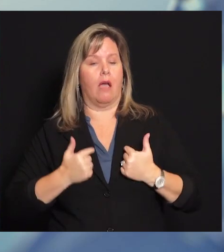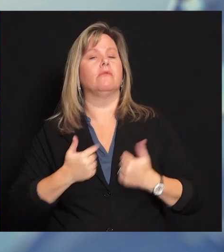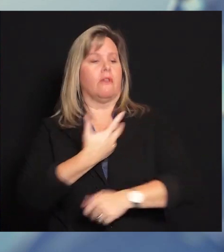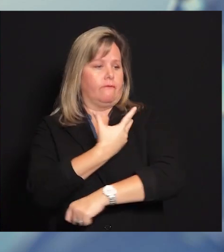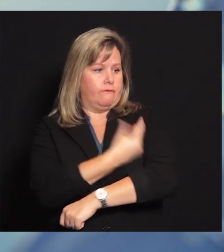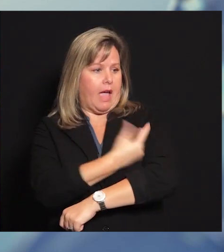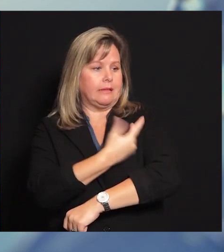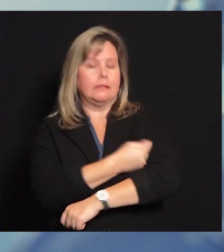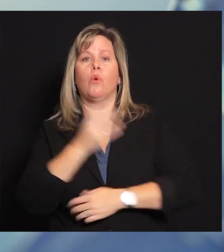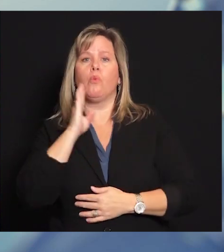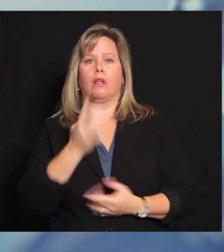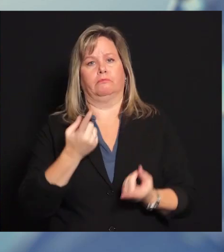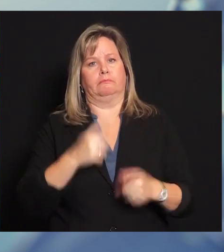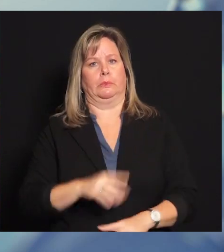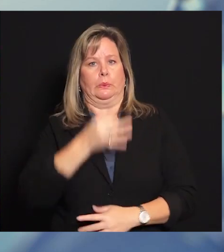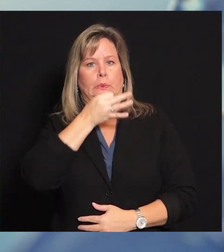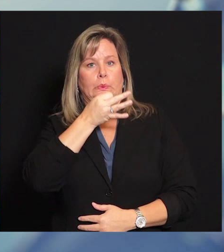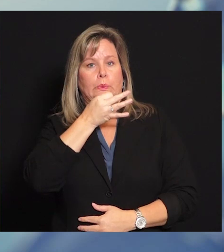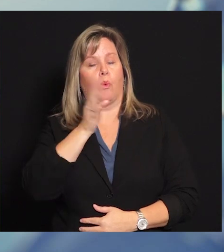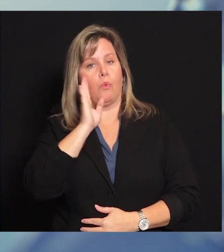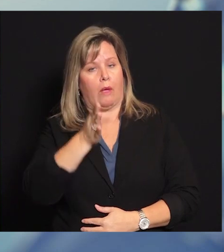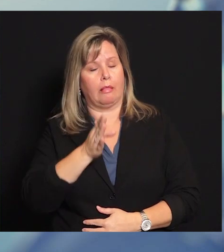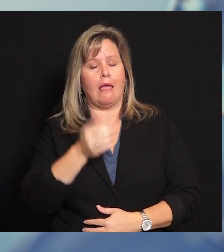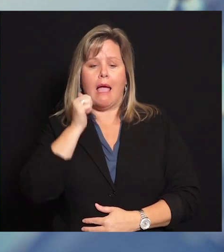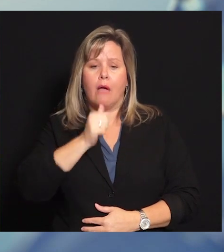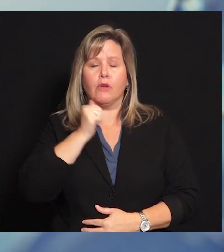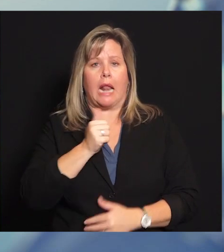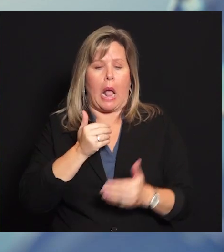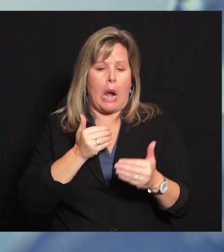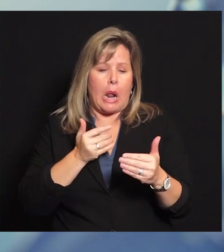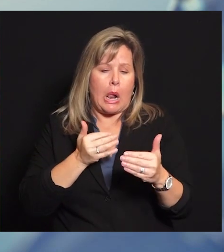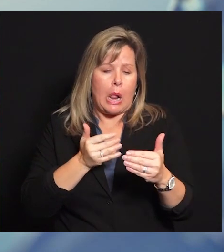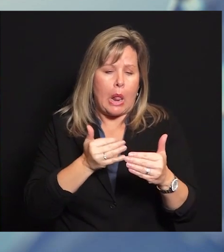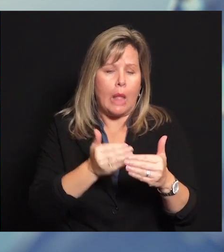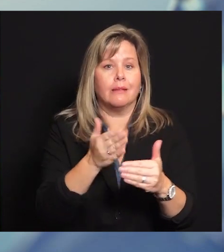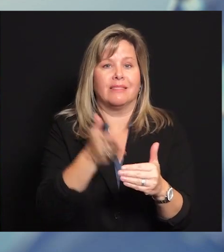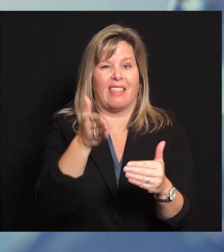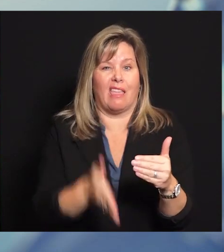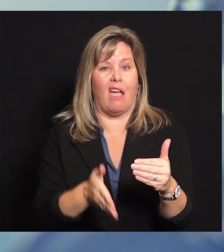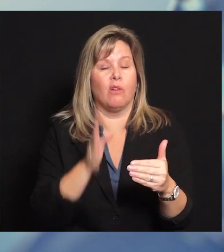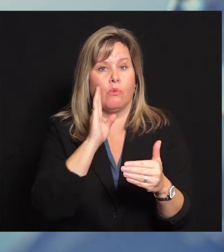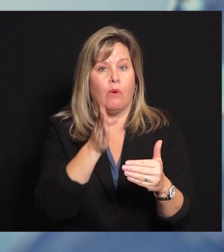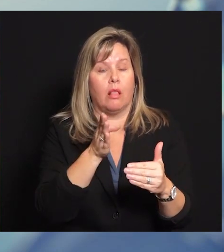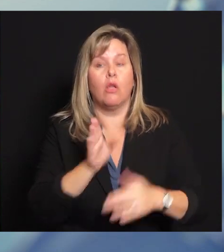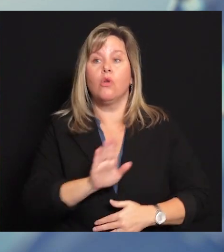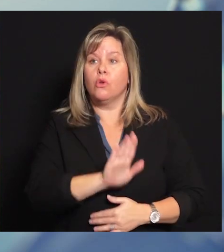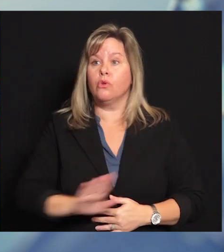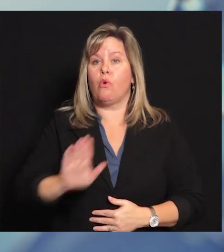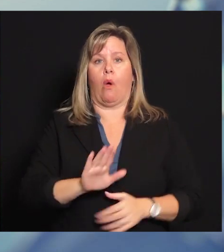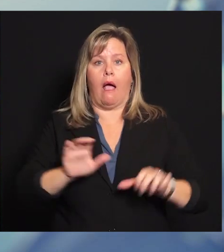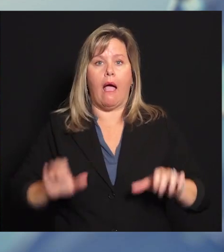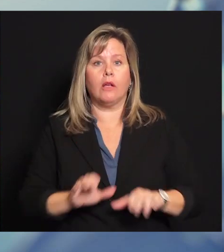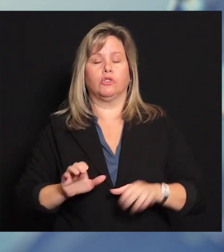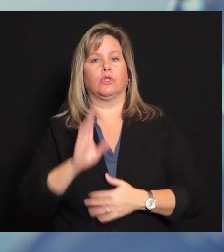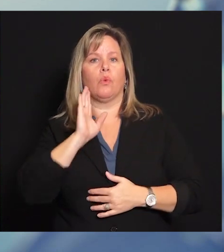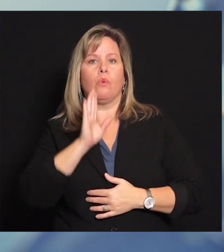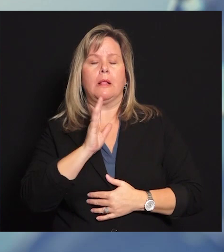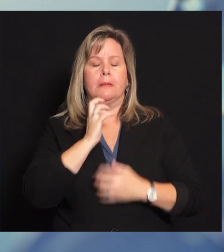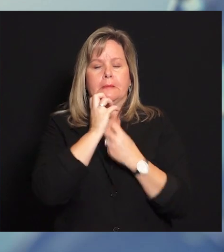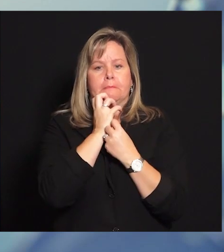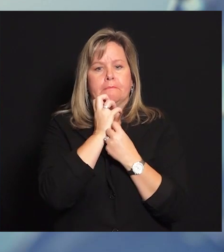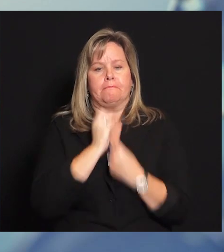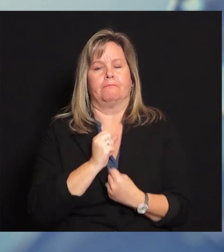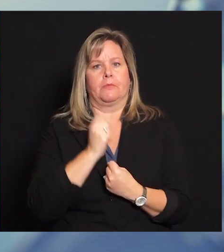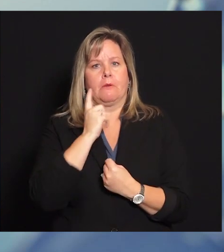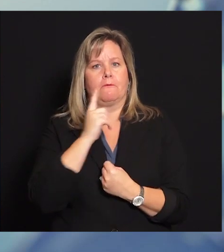Every day we are closer to the end of this pandemic. Your actions right now will be our legacy. I want the story